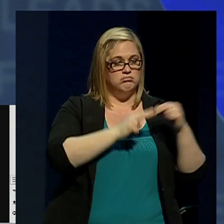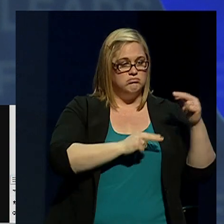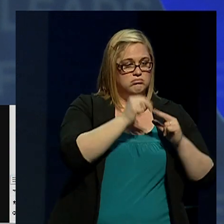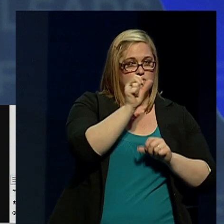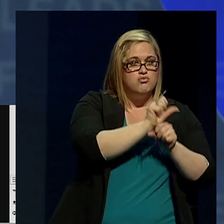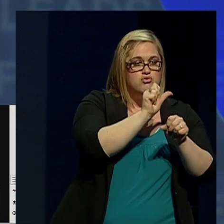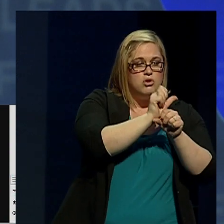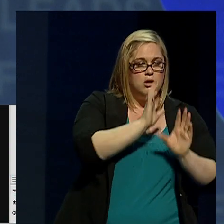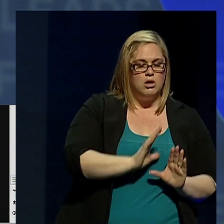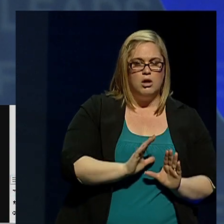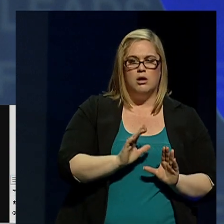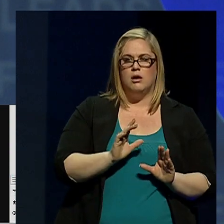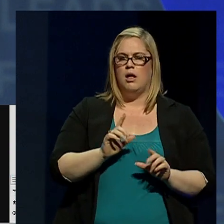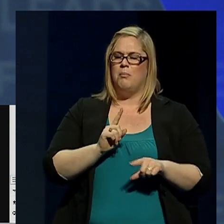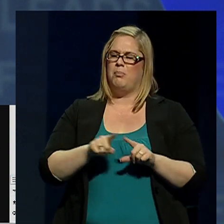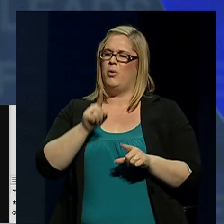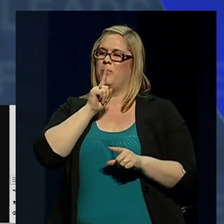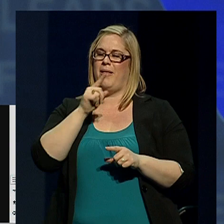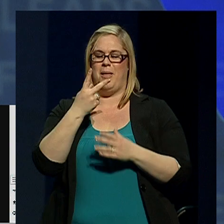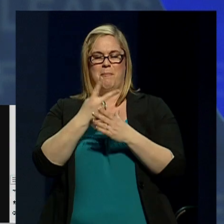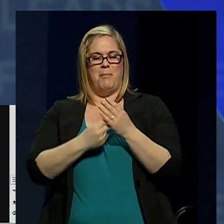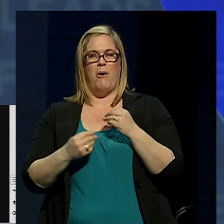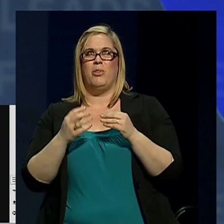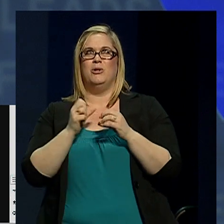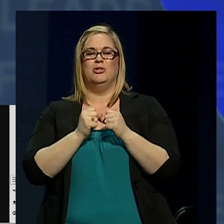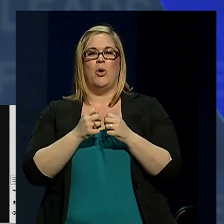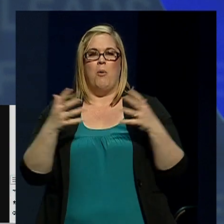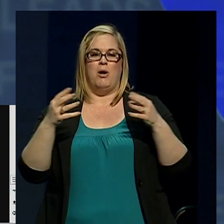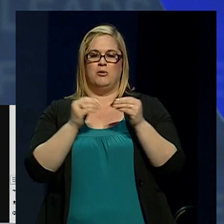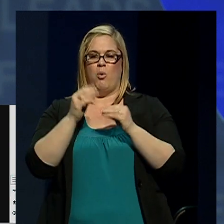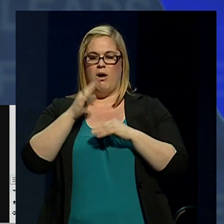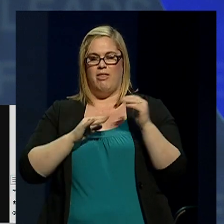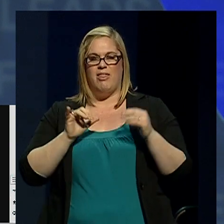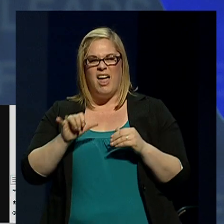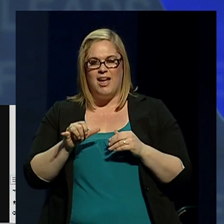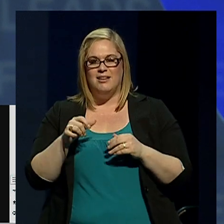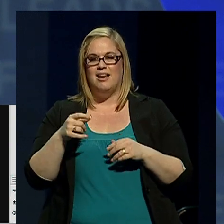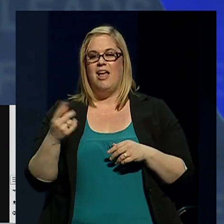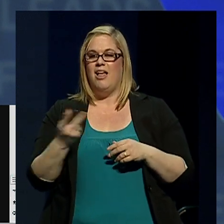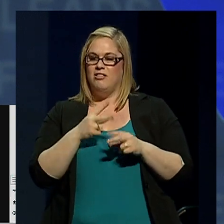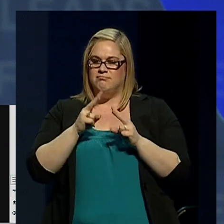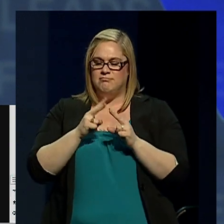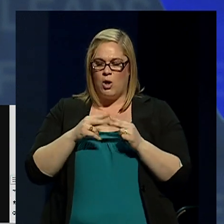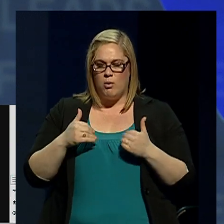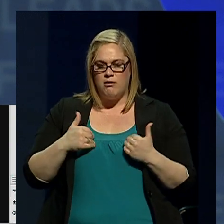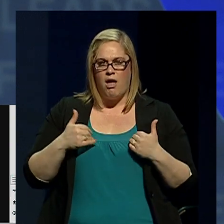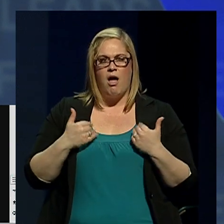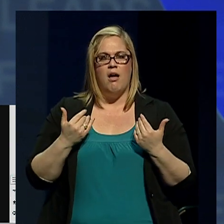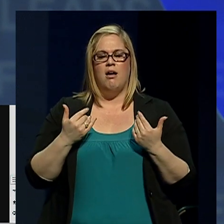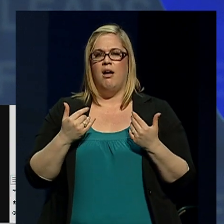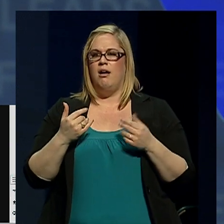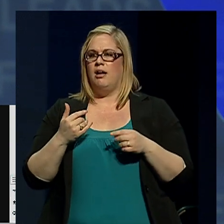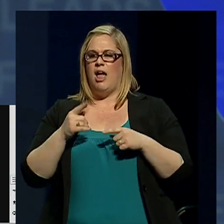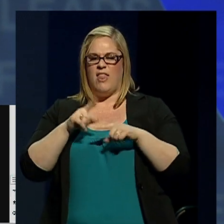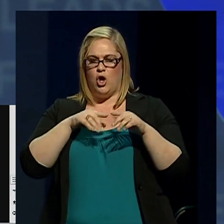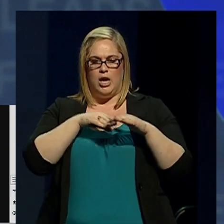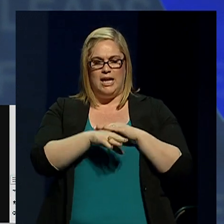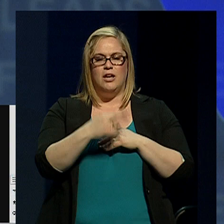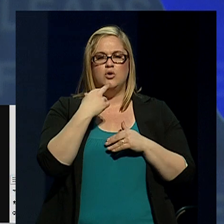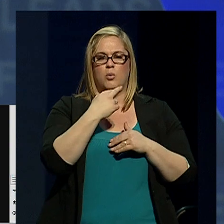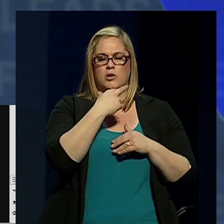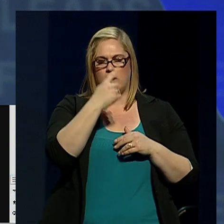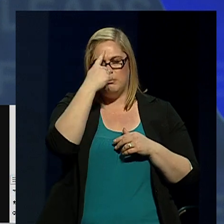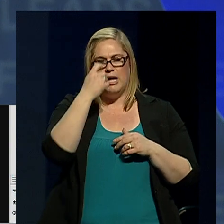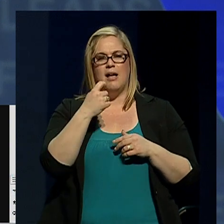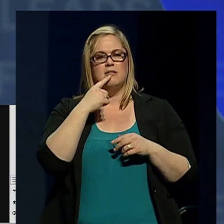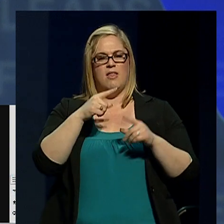But they were really so much more than that. A couple who, when they were young, couldn't enter restaurants because of the signs that